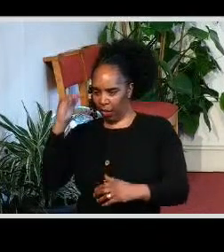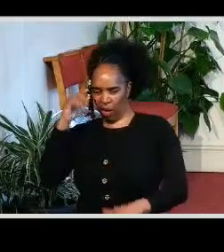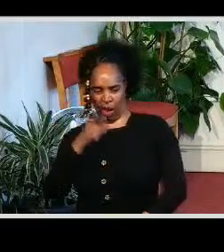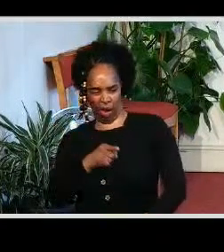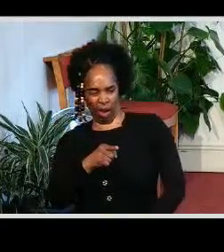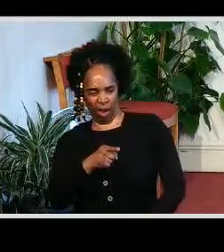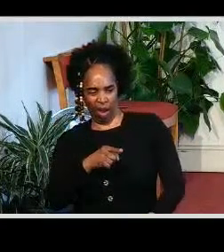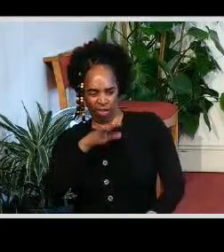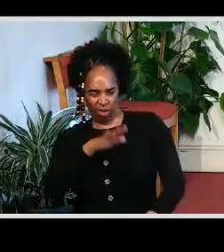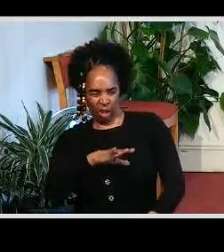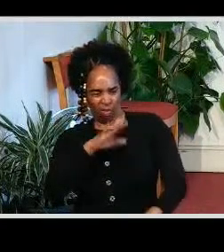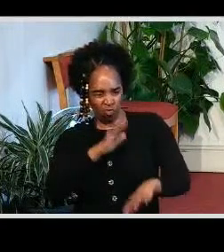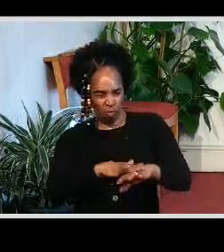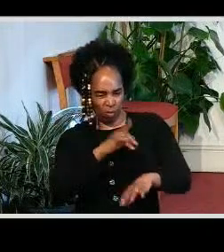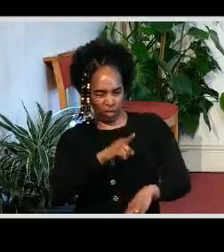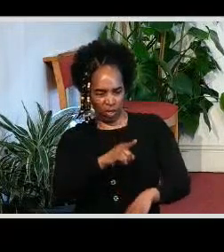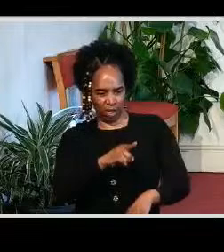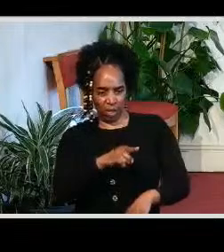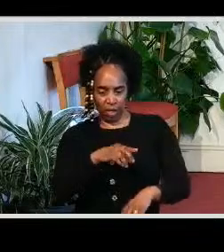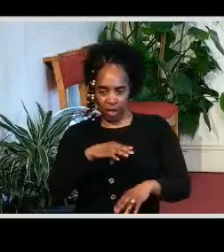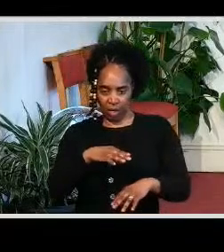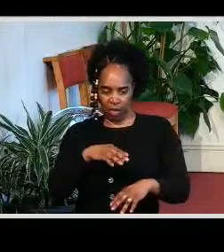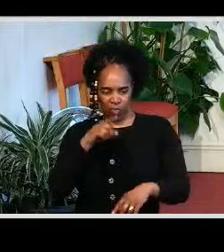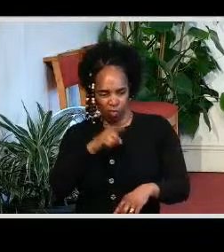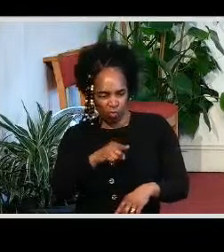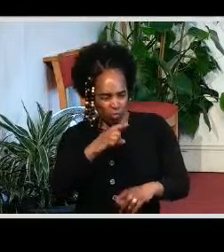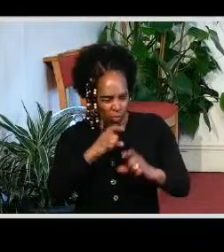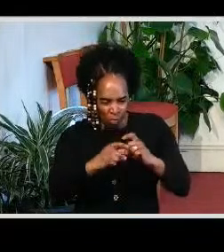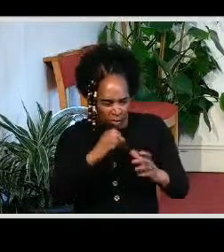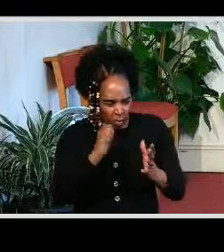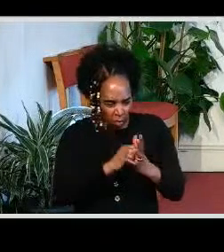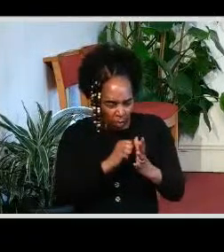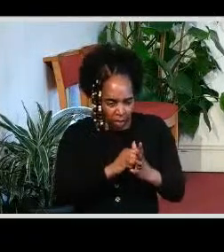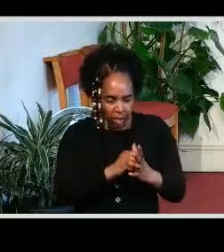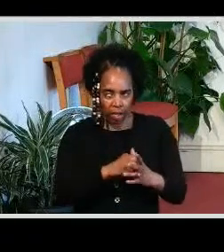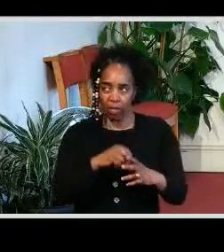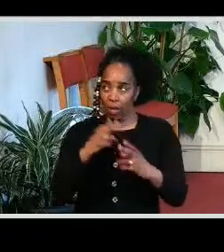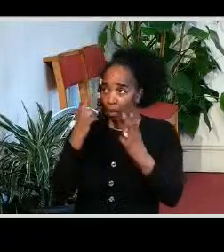want attention and you're not picking up. You're not communicating with them.